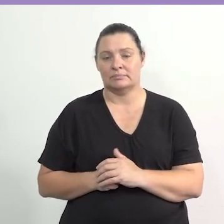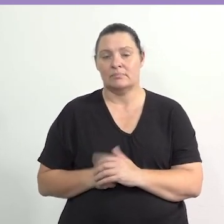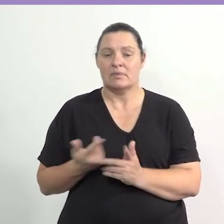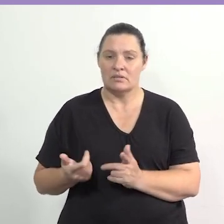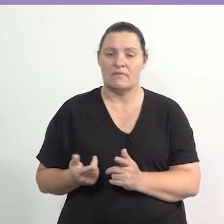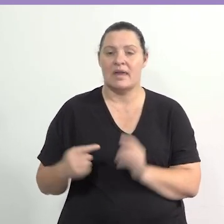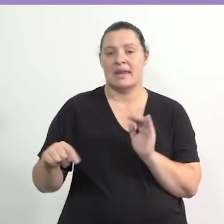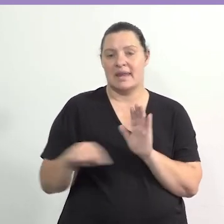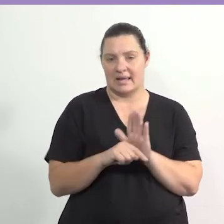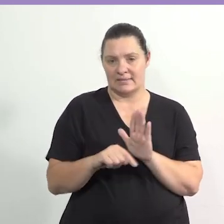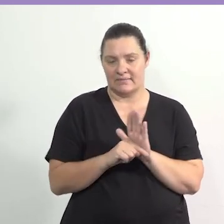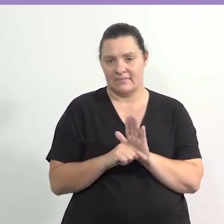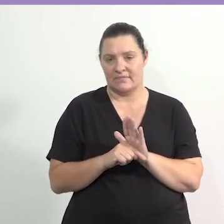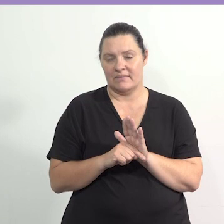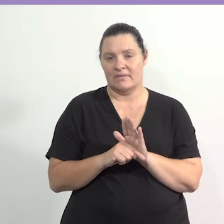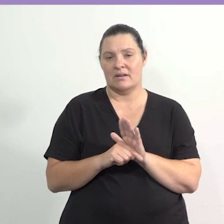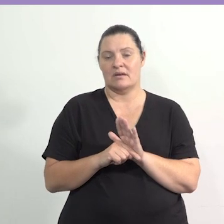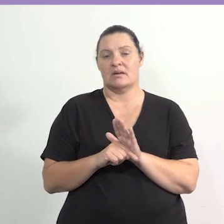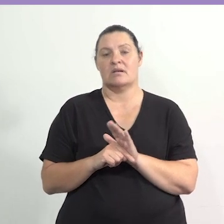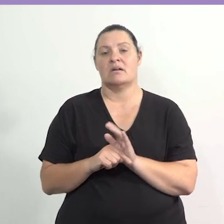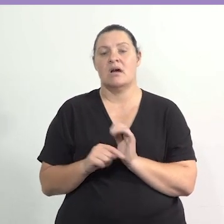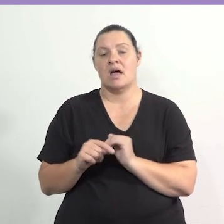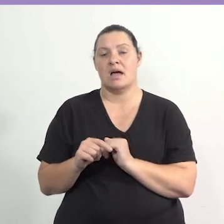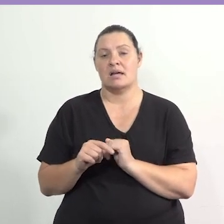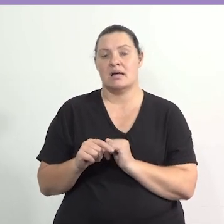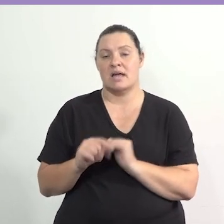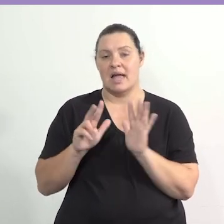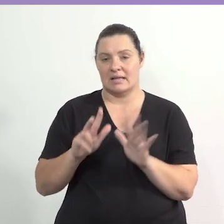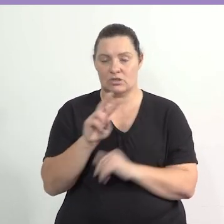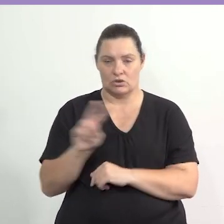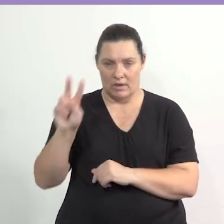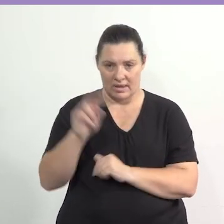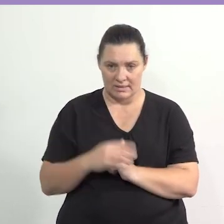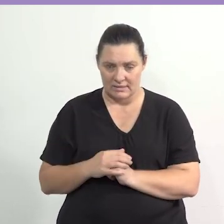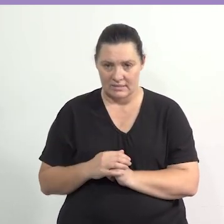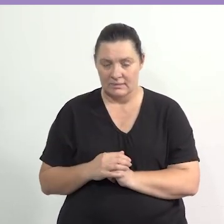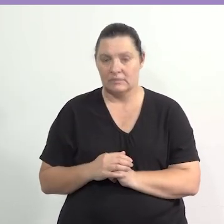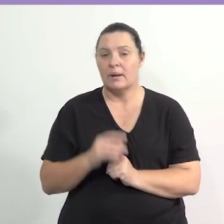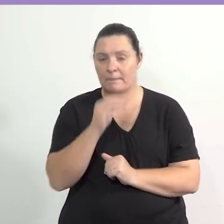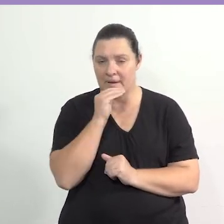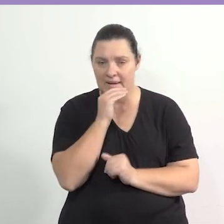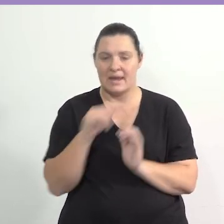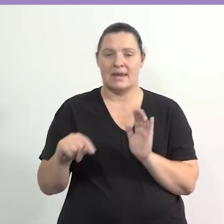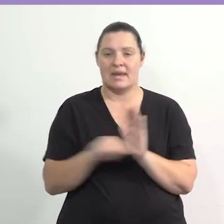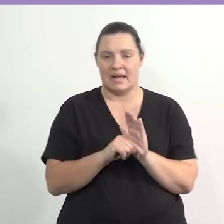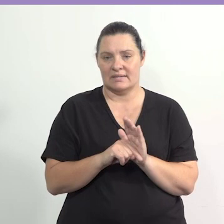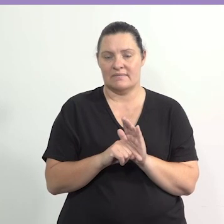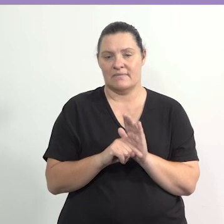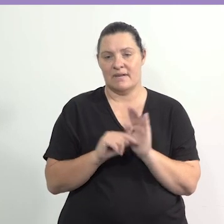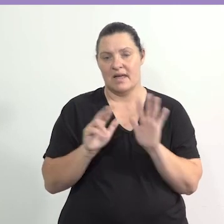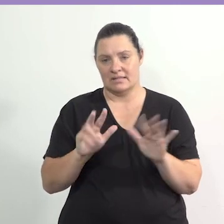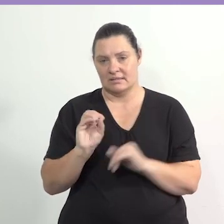8. That is the negative square root of 8 squared, and our answer here will be a